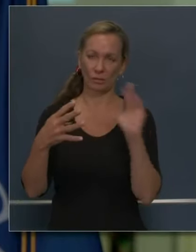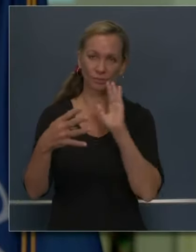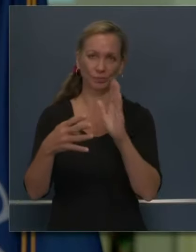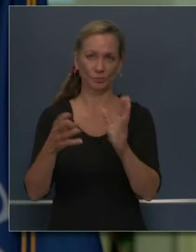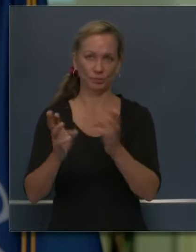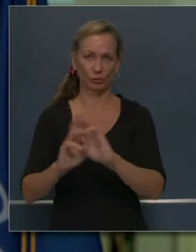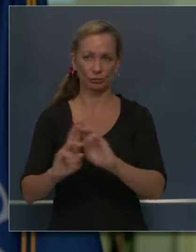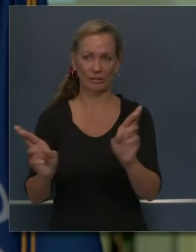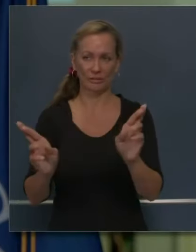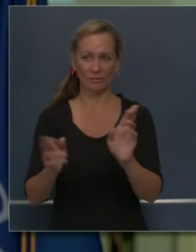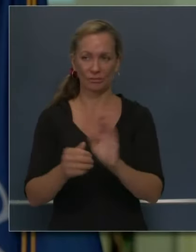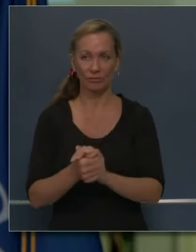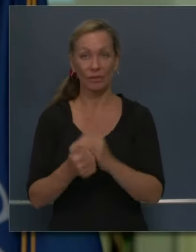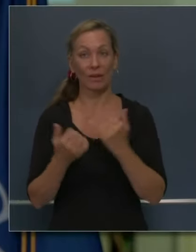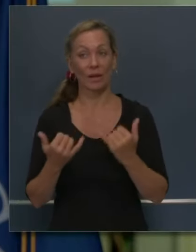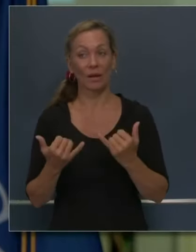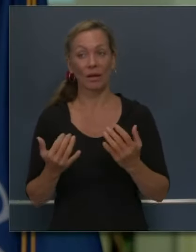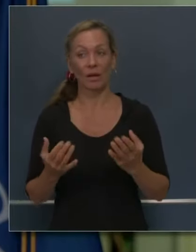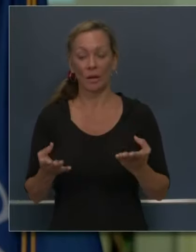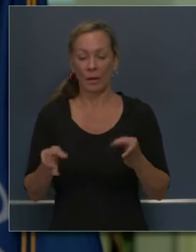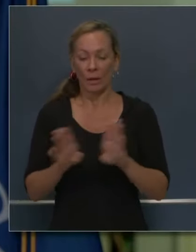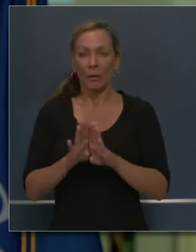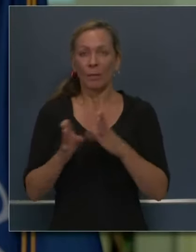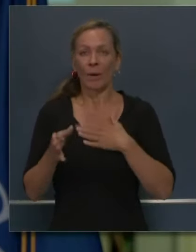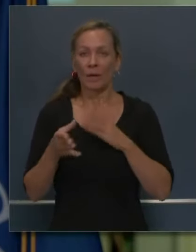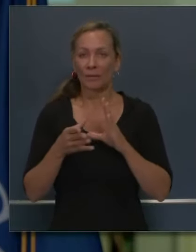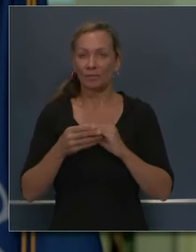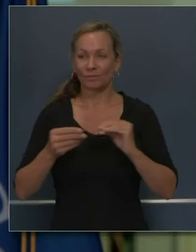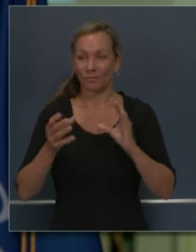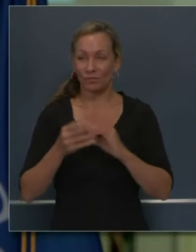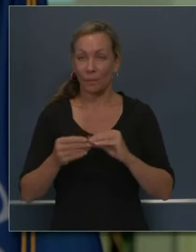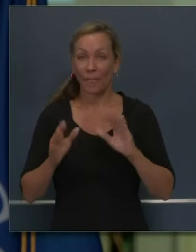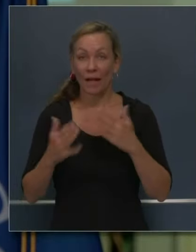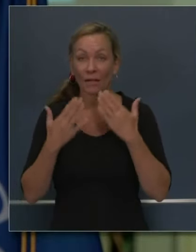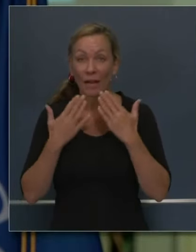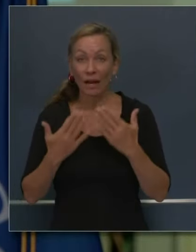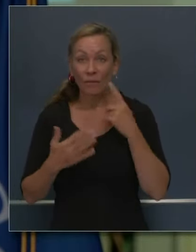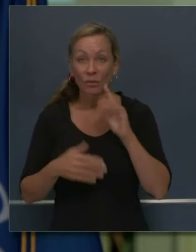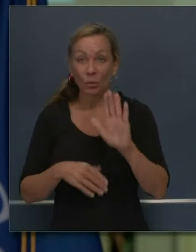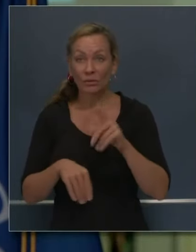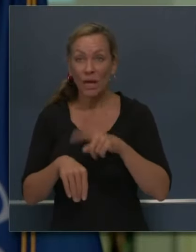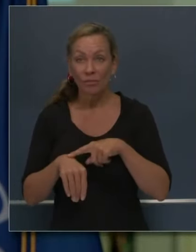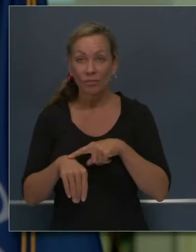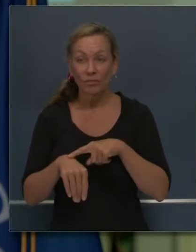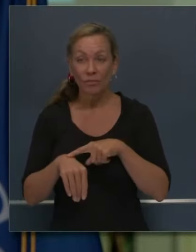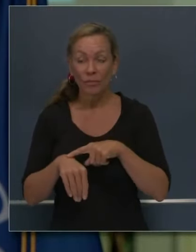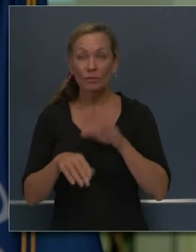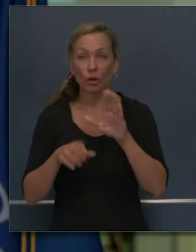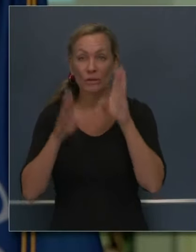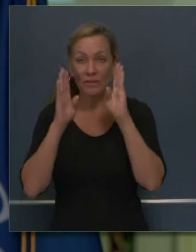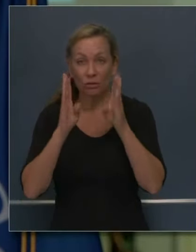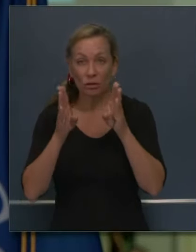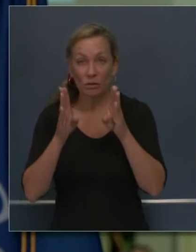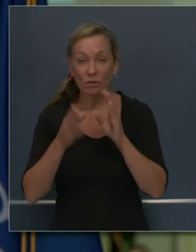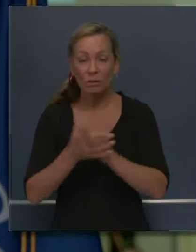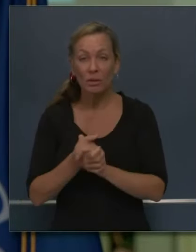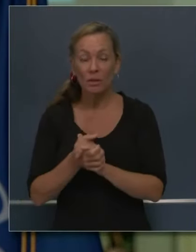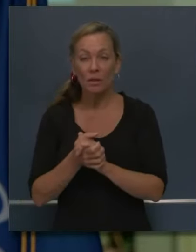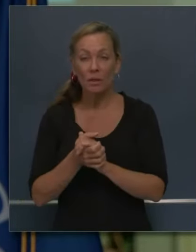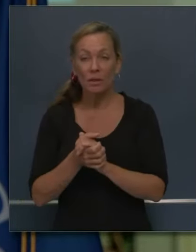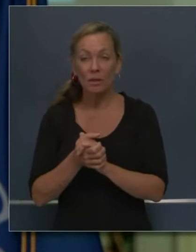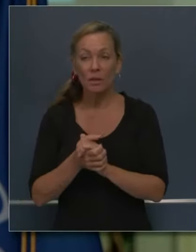this session, this update. I want to thank everybody again for your time and attention. We continue to do everything in our power